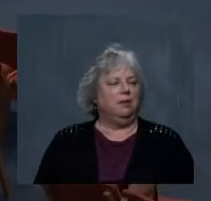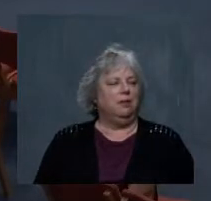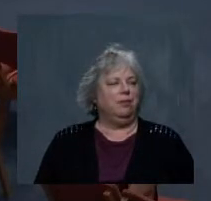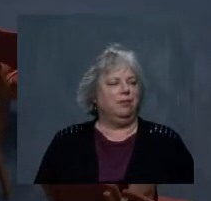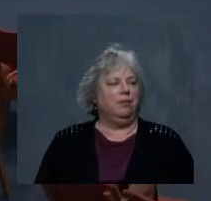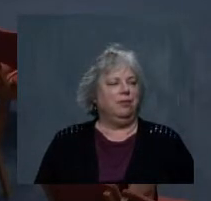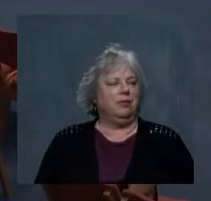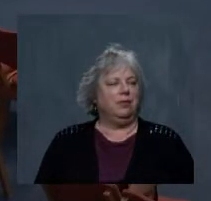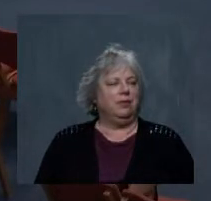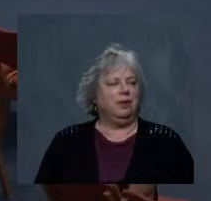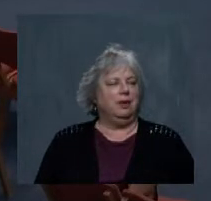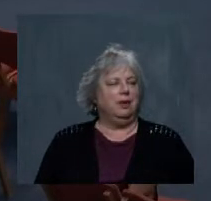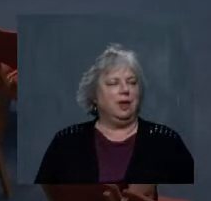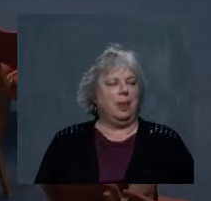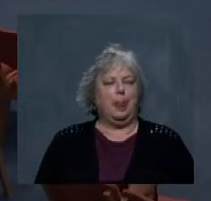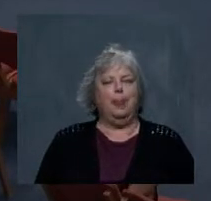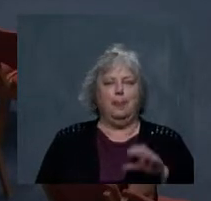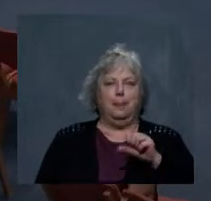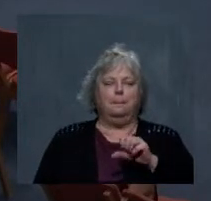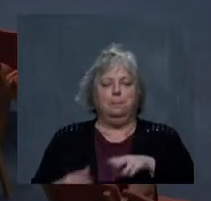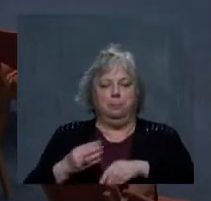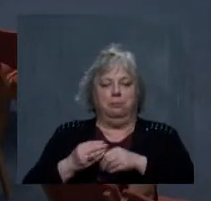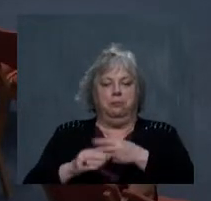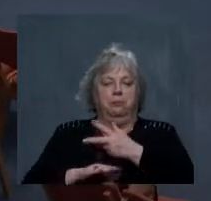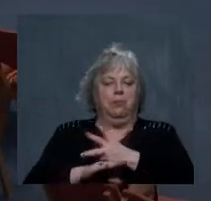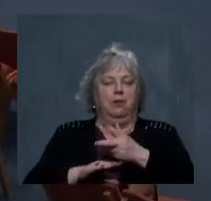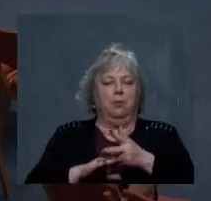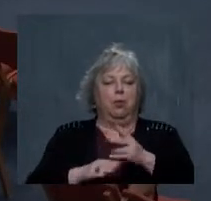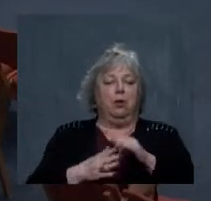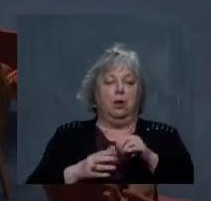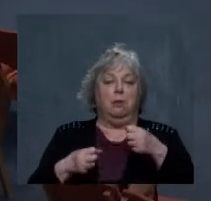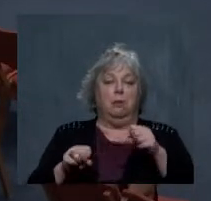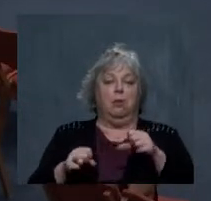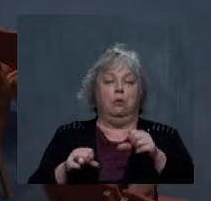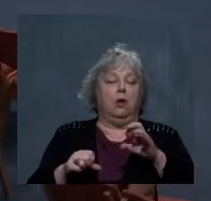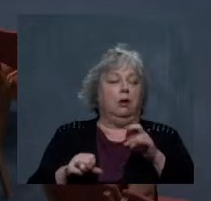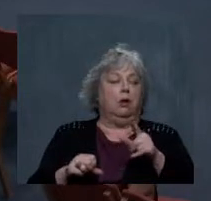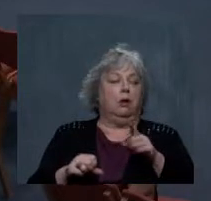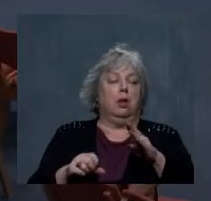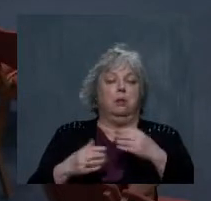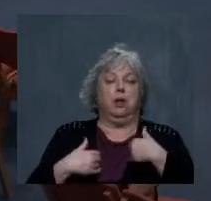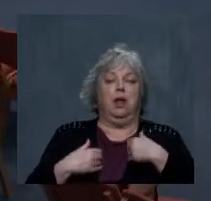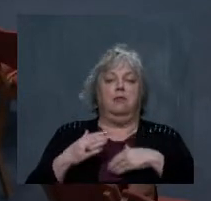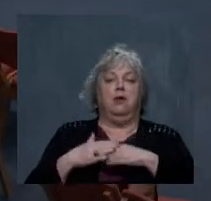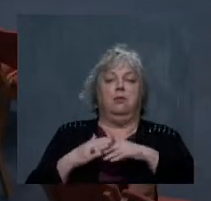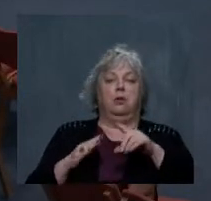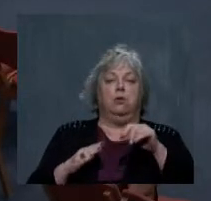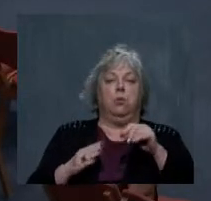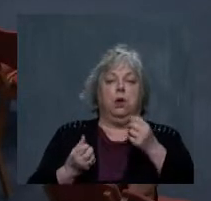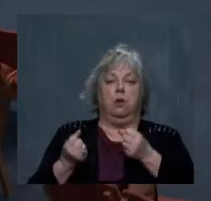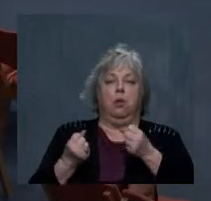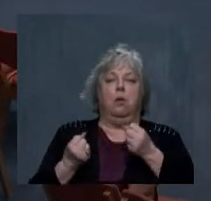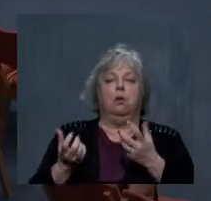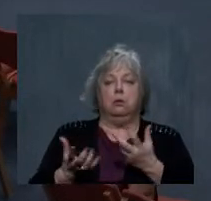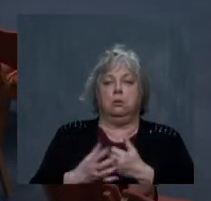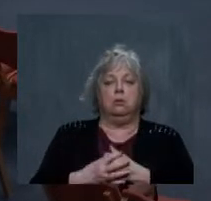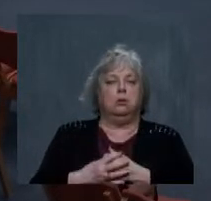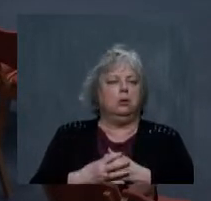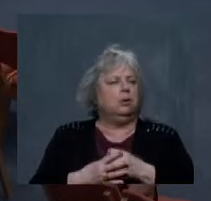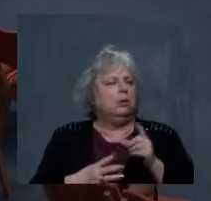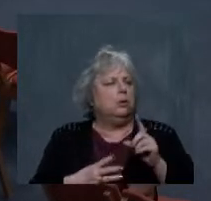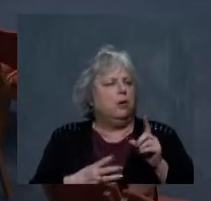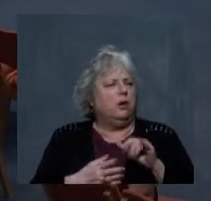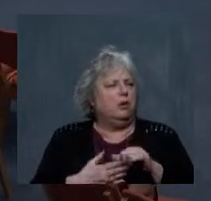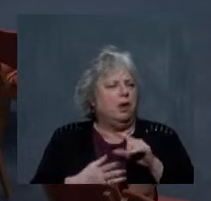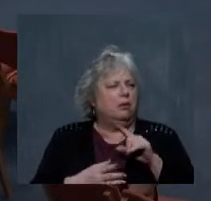motorcycle club and additional parking, that motorcycle club can hold up to over 20 cars or more. Where is